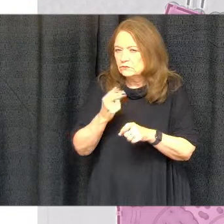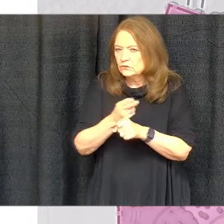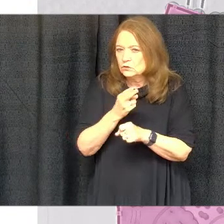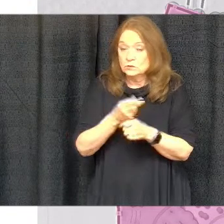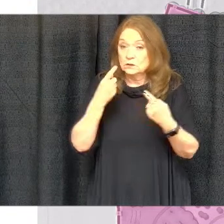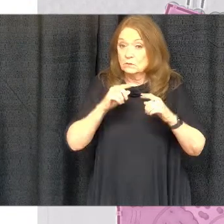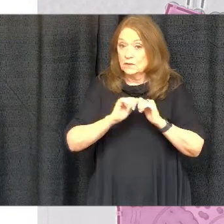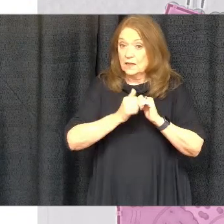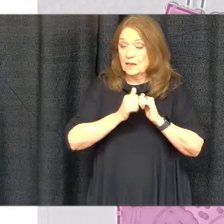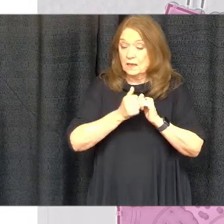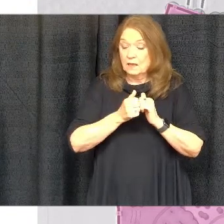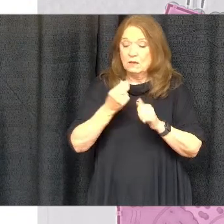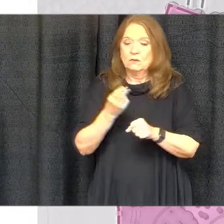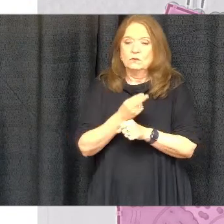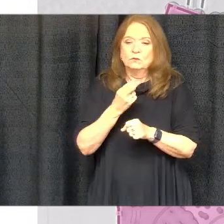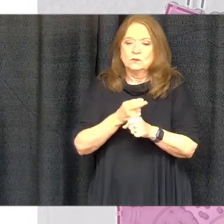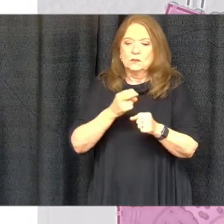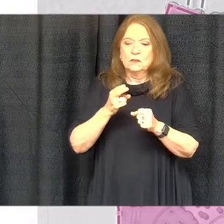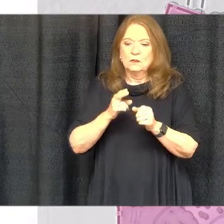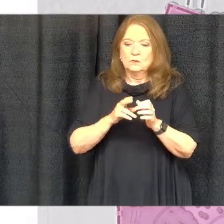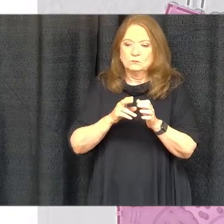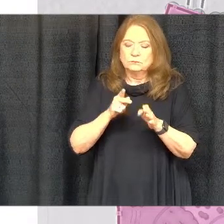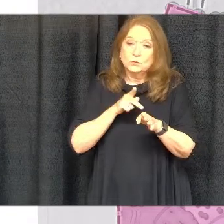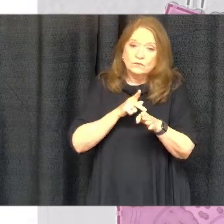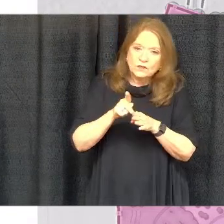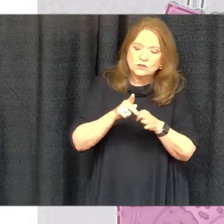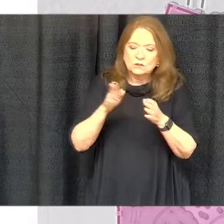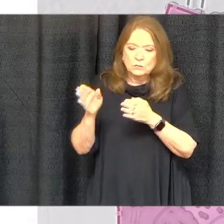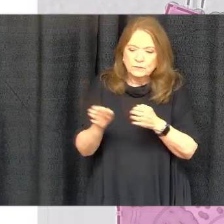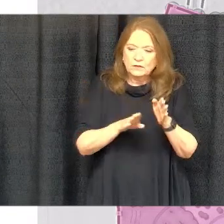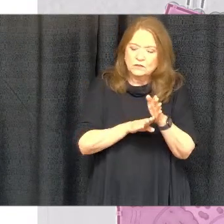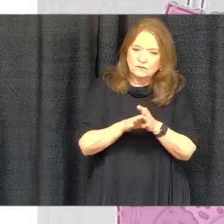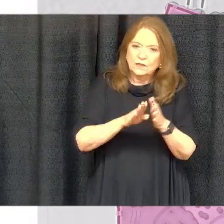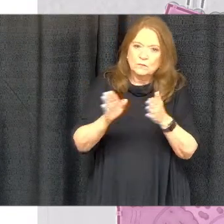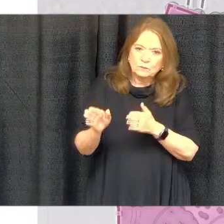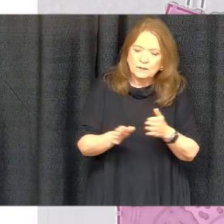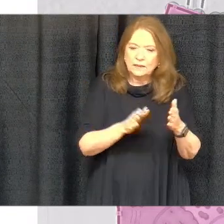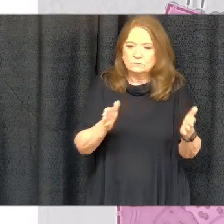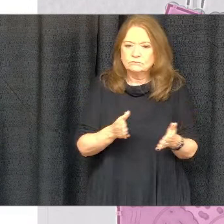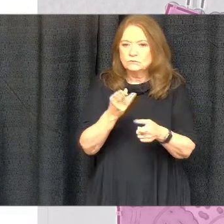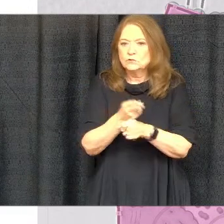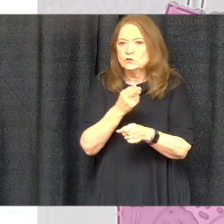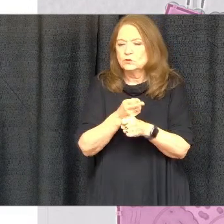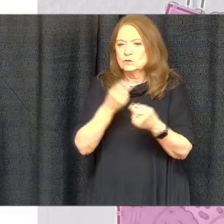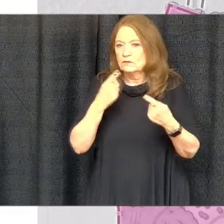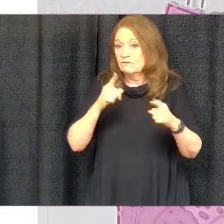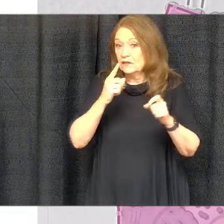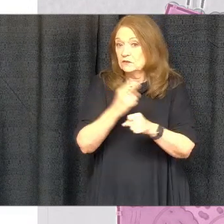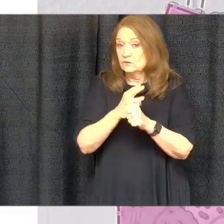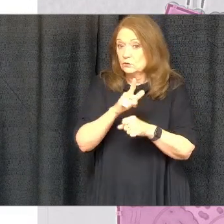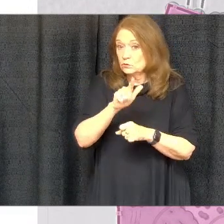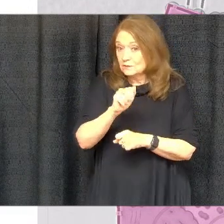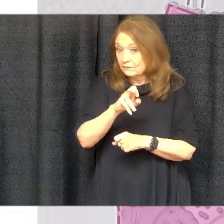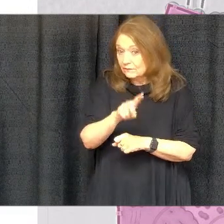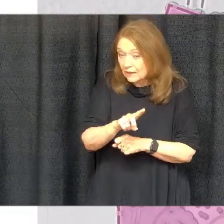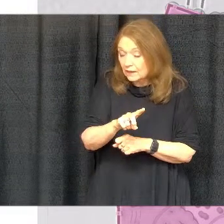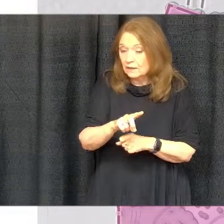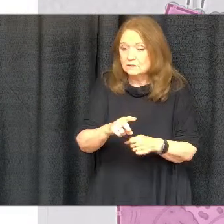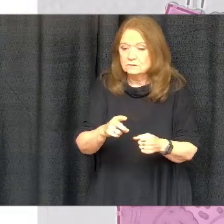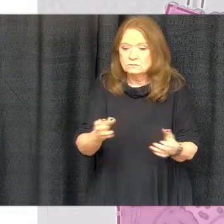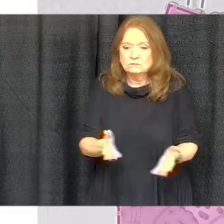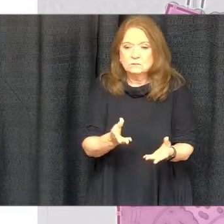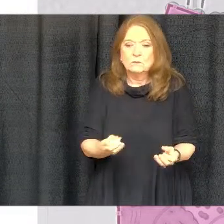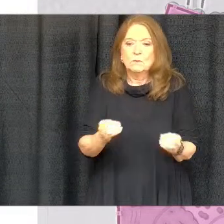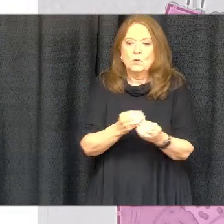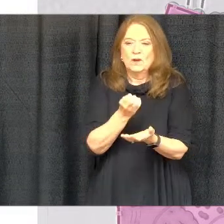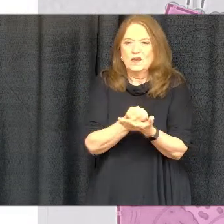by applying a professionally prepared development plan and promote the use of effective use of land, facilitating a more economic